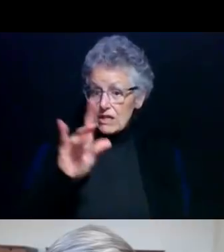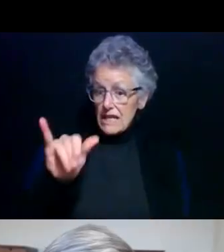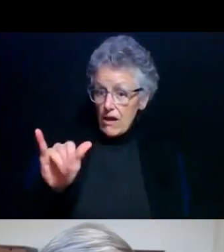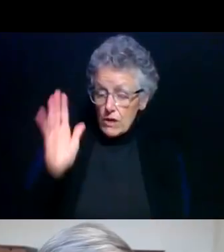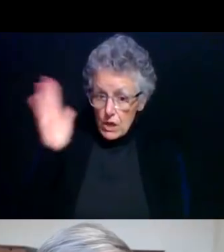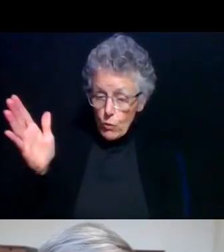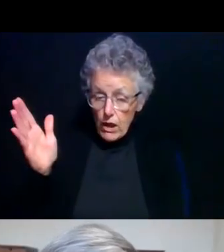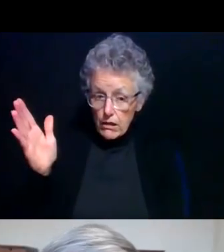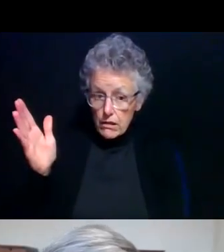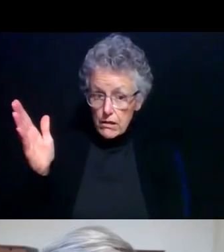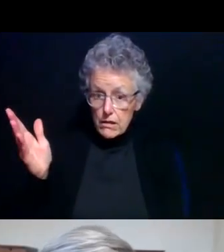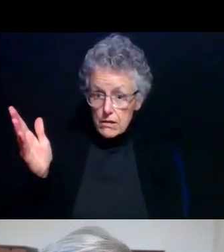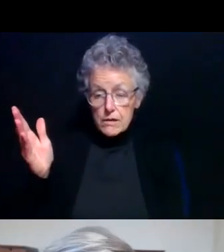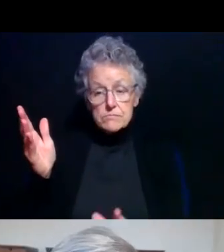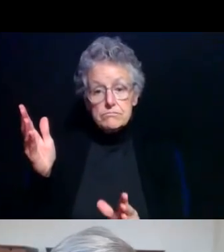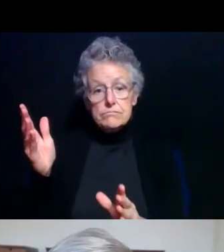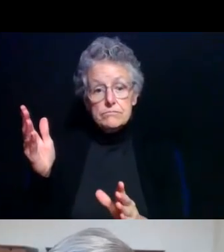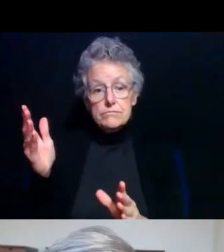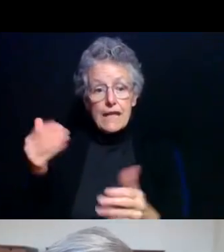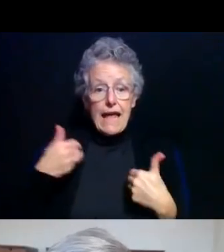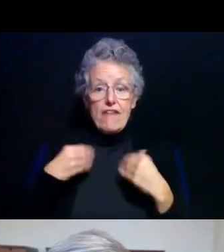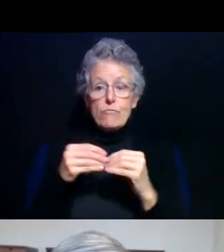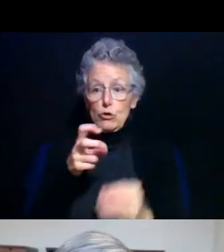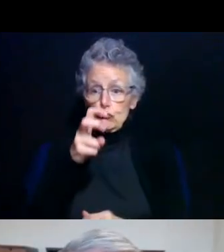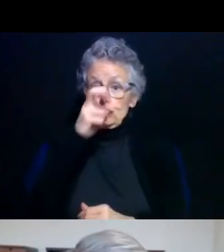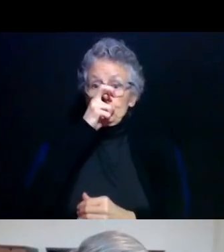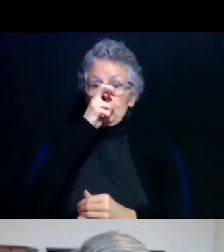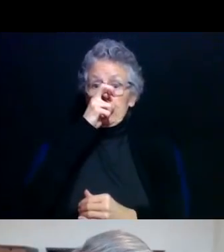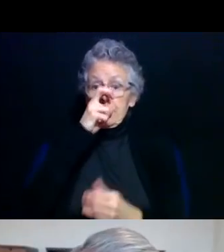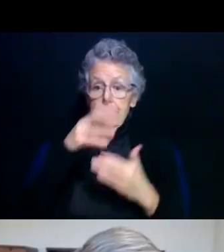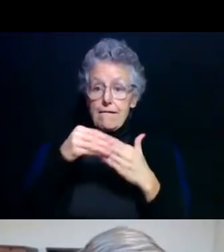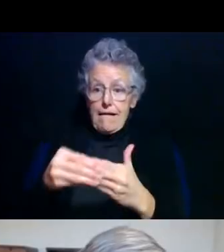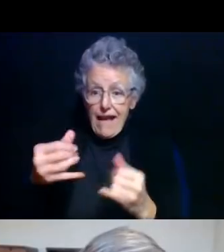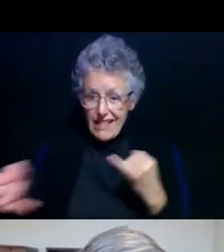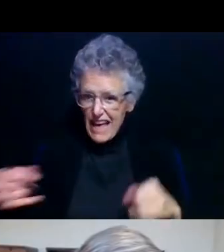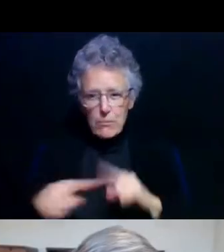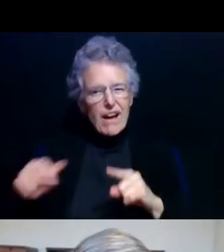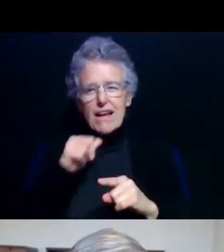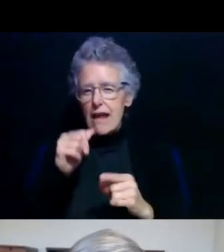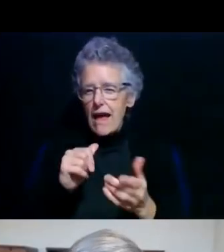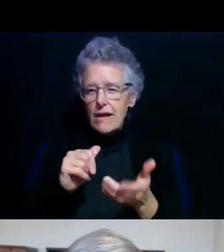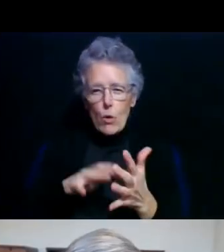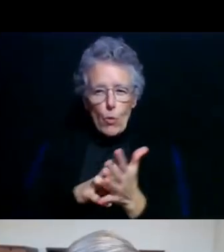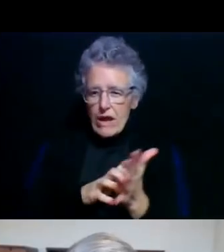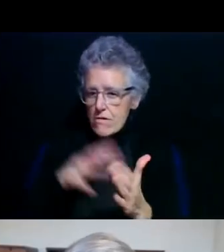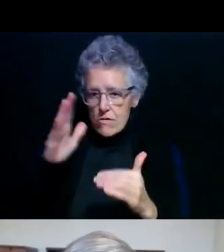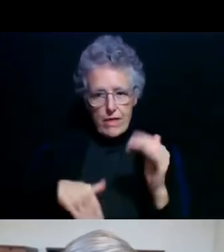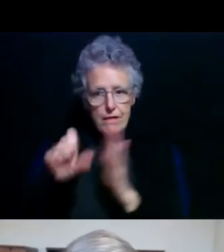provide guidelines that are stricter than the state, but not less strict than the state. So I think